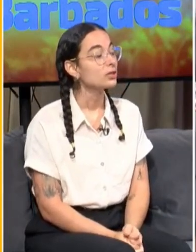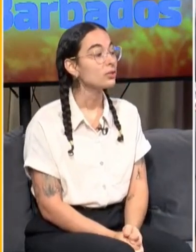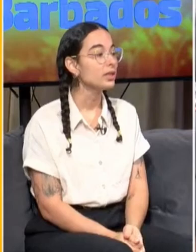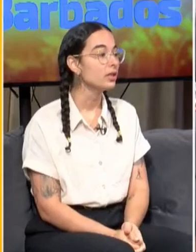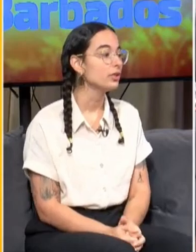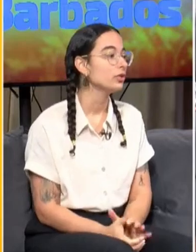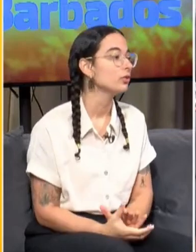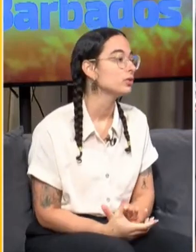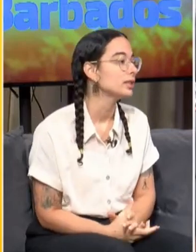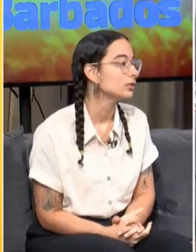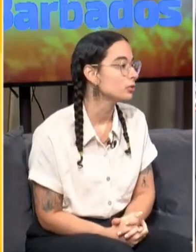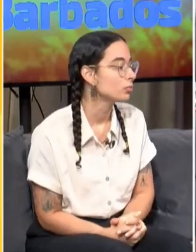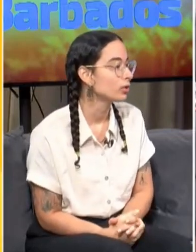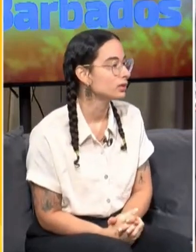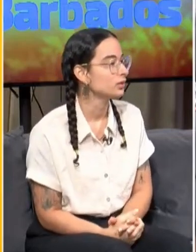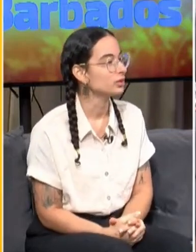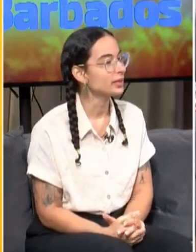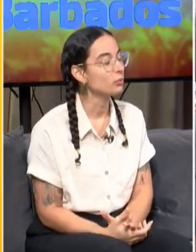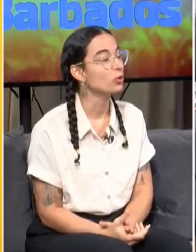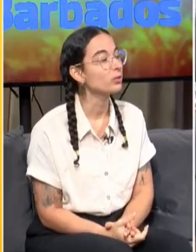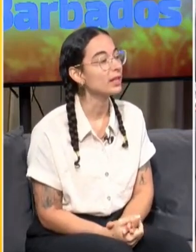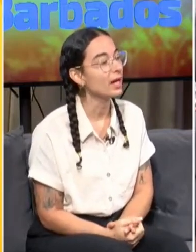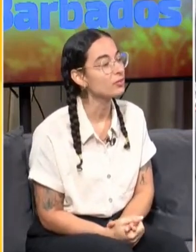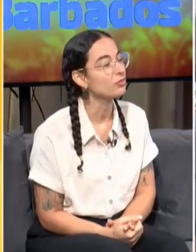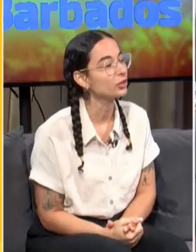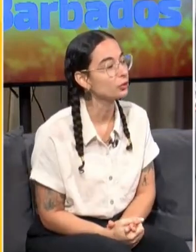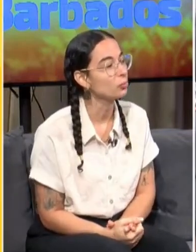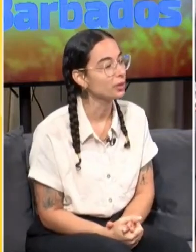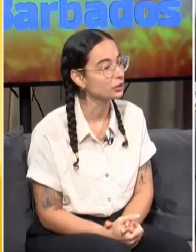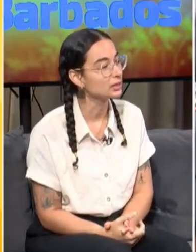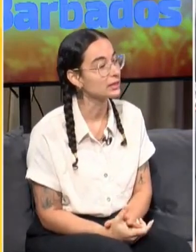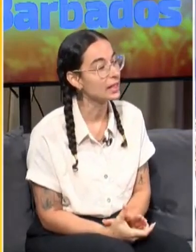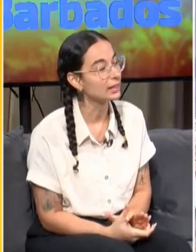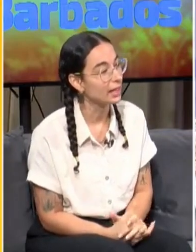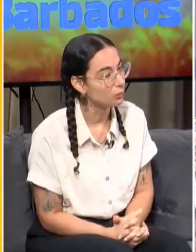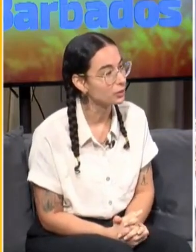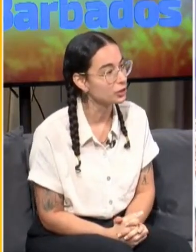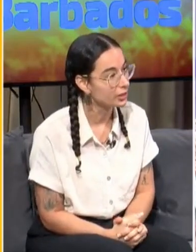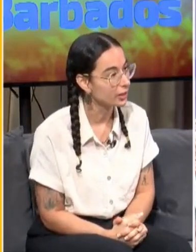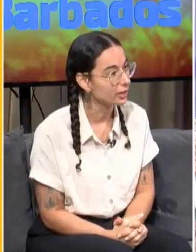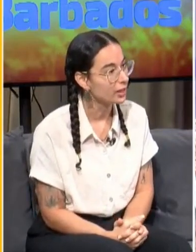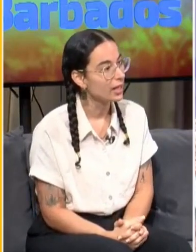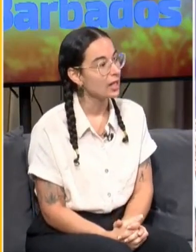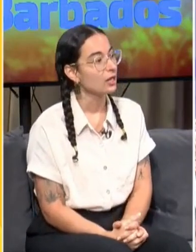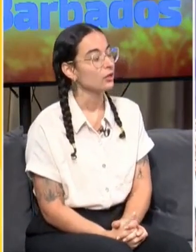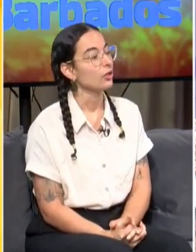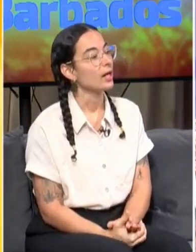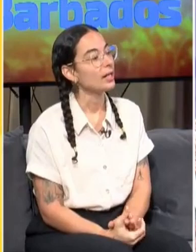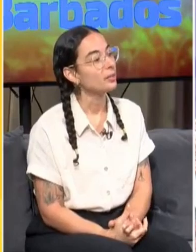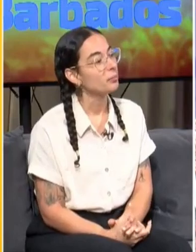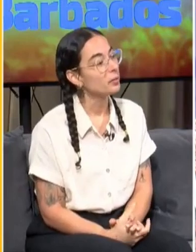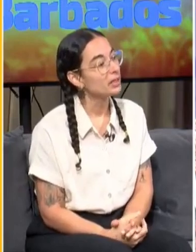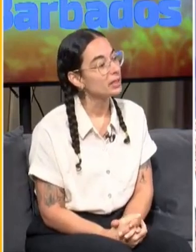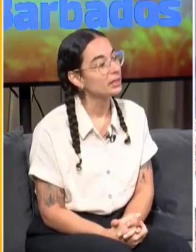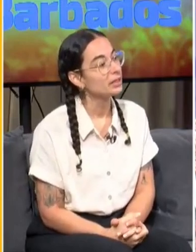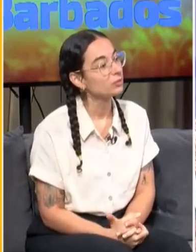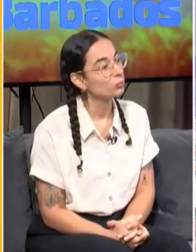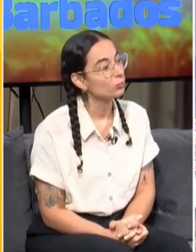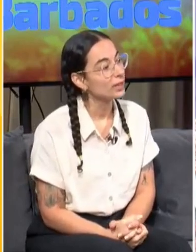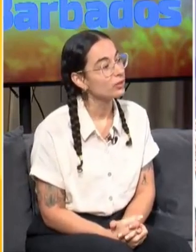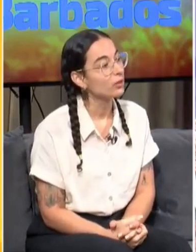Well, so here, it's also important to understand that we don't really have an official Bajan Sign Language here, and